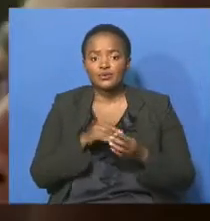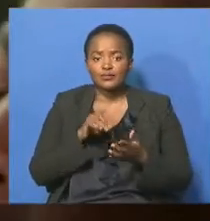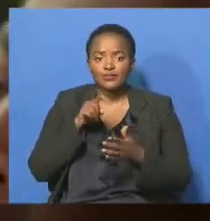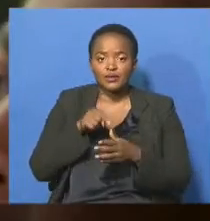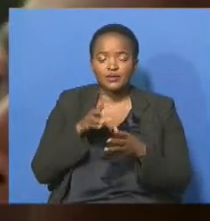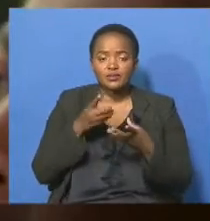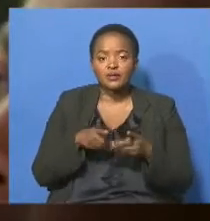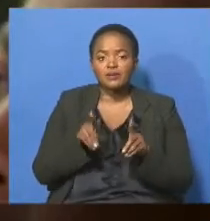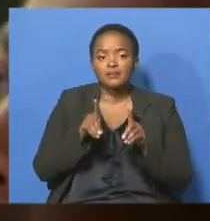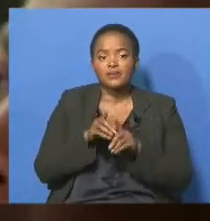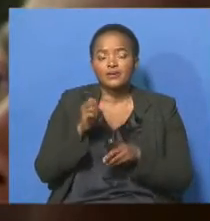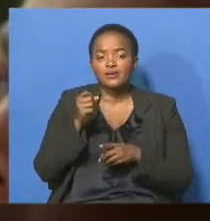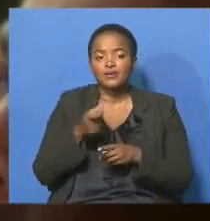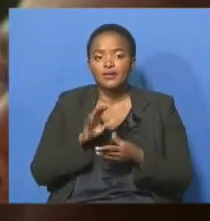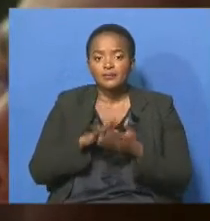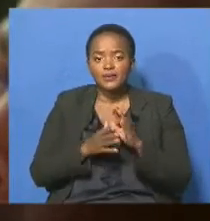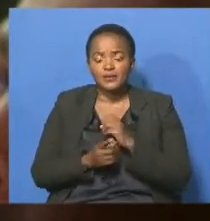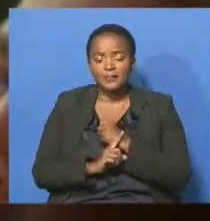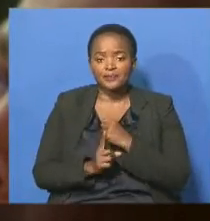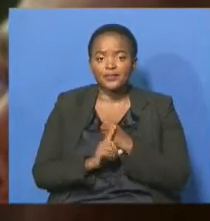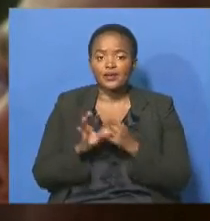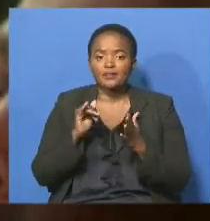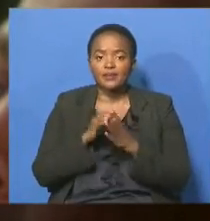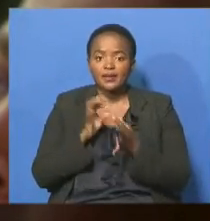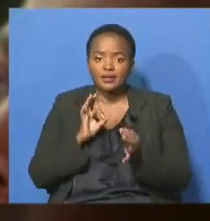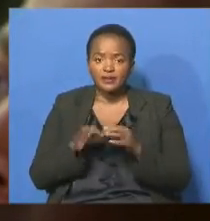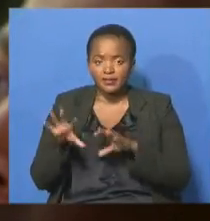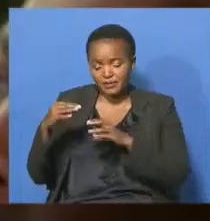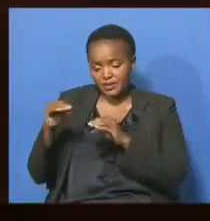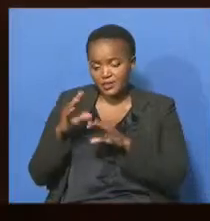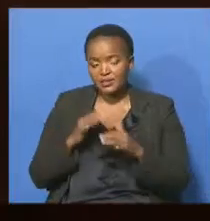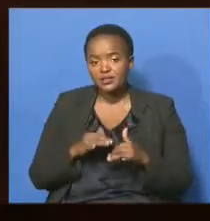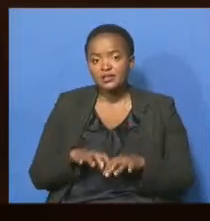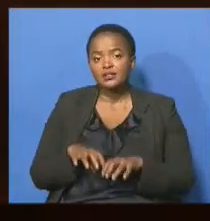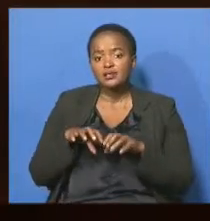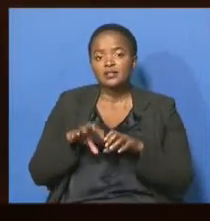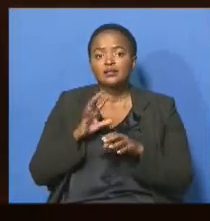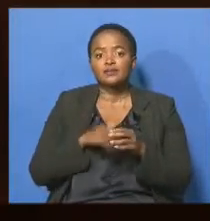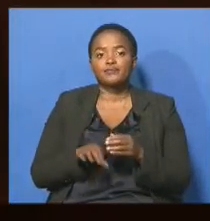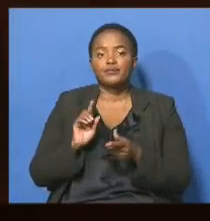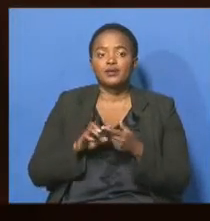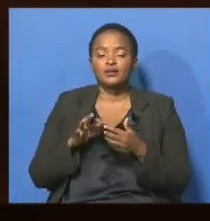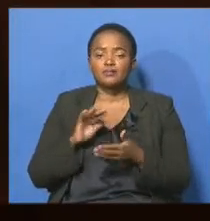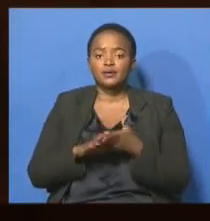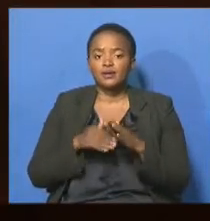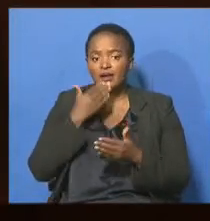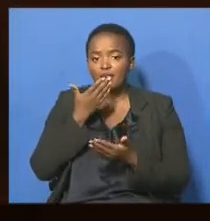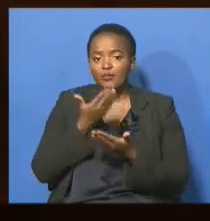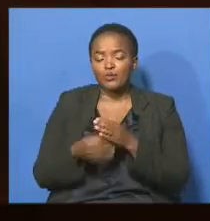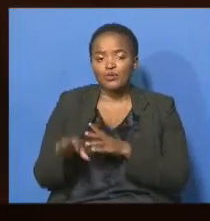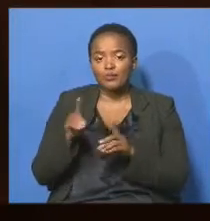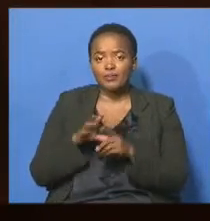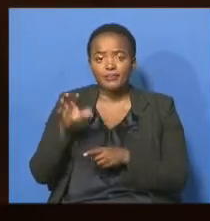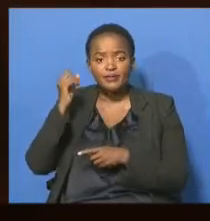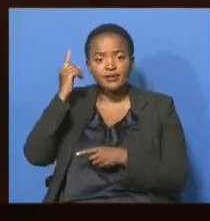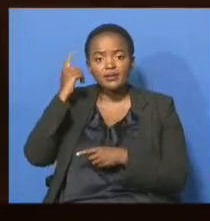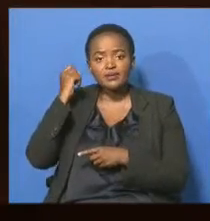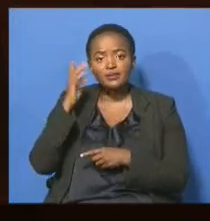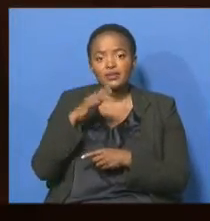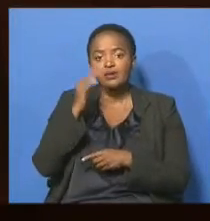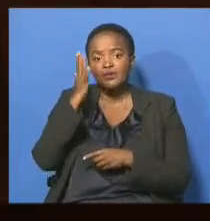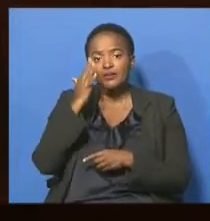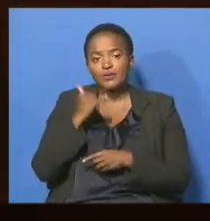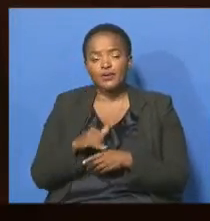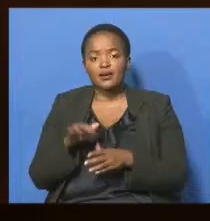of one falling into crime. So if we catch them young, make them proper citizens, make them understand why